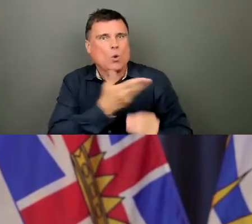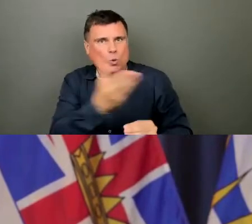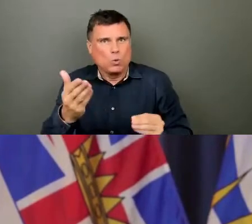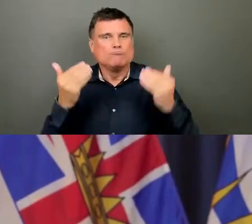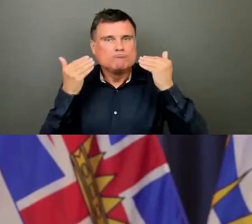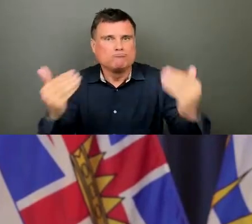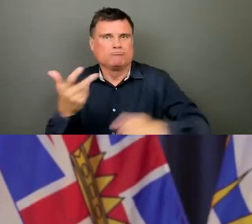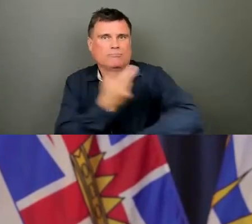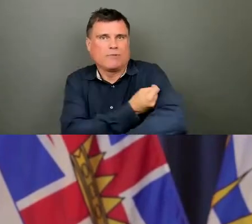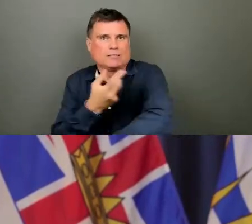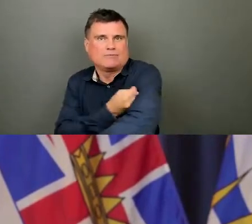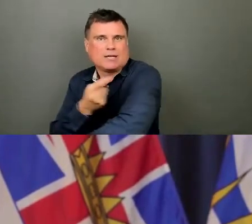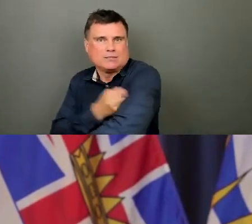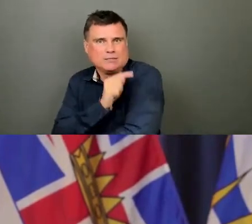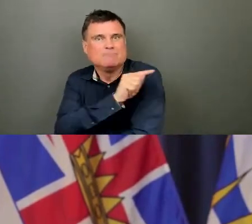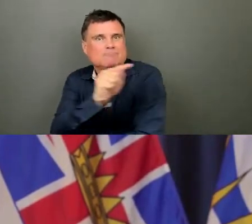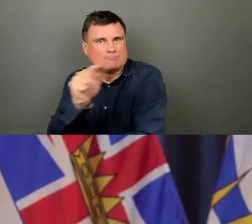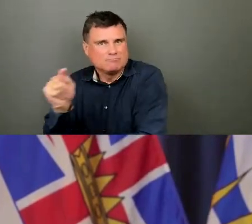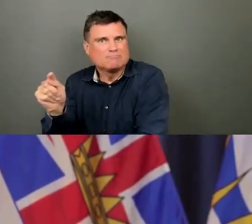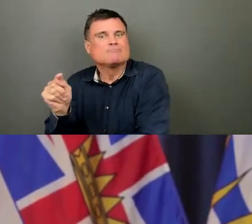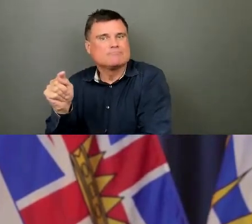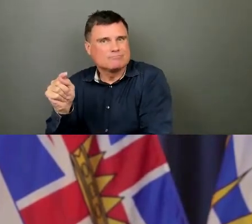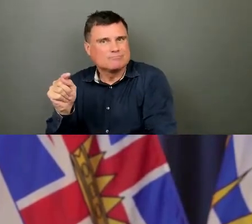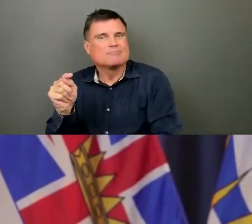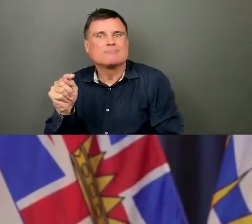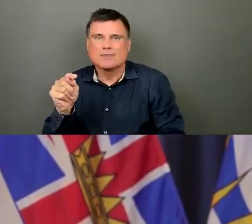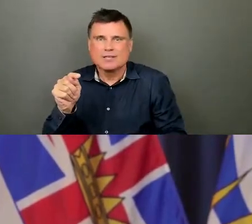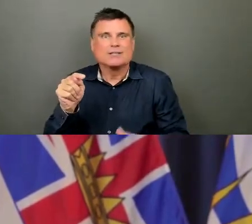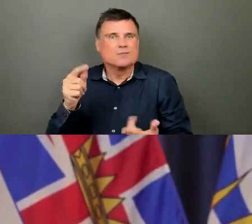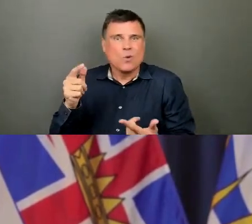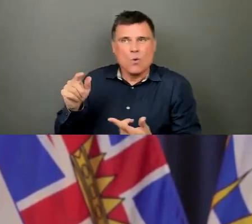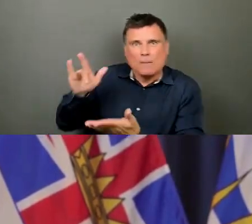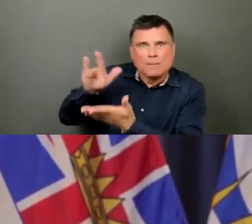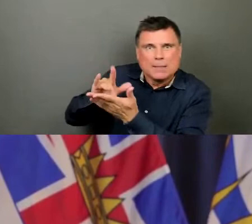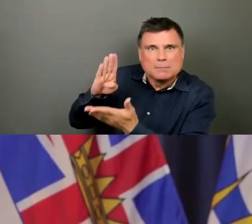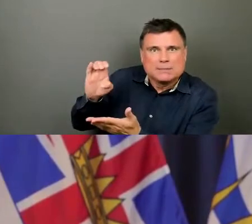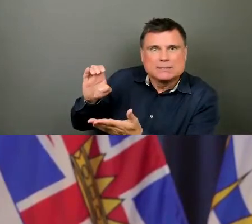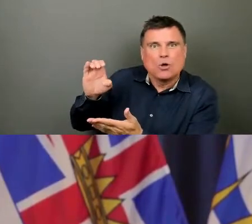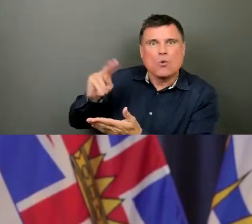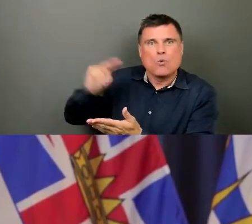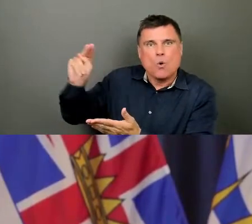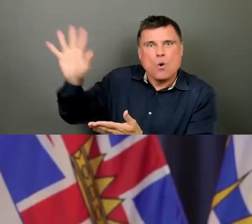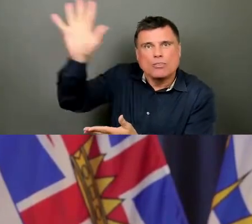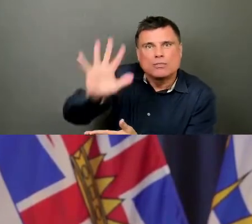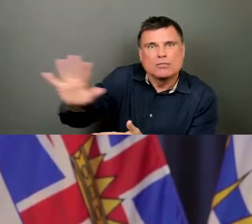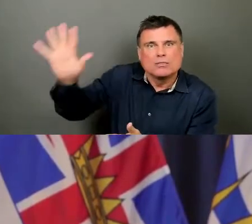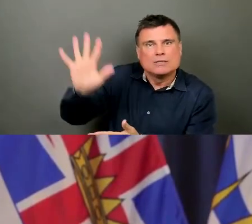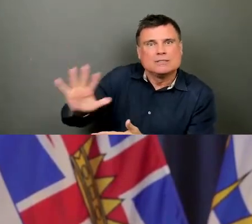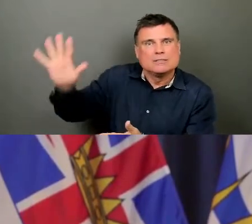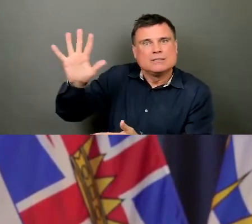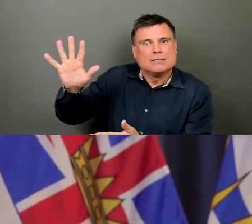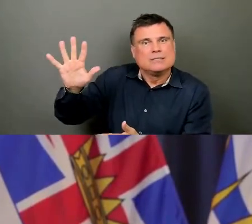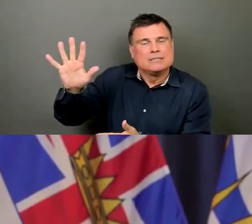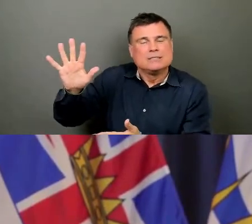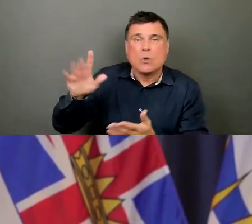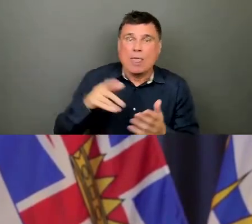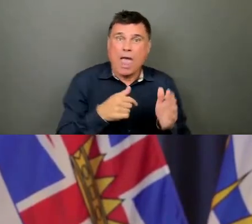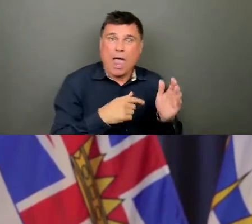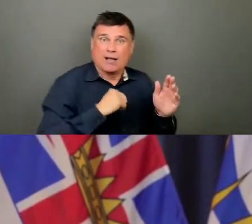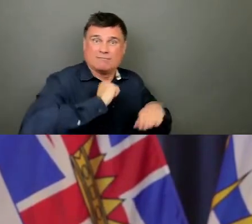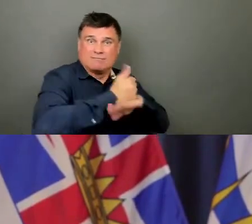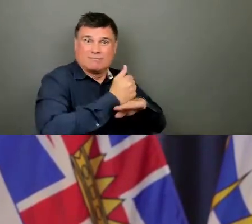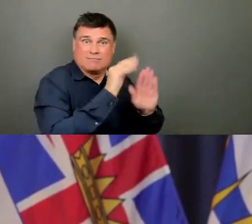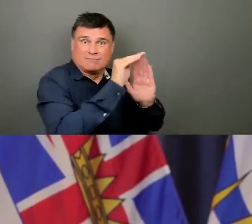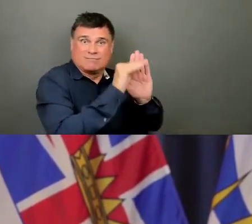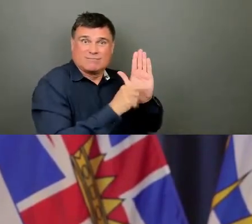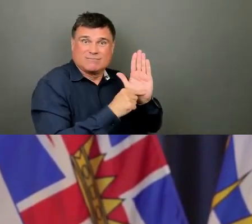the interior and the north, because that's going to help us as well. Regional measures that were put in place, for example, in the central Okanagan help us, and